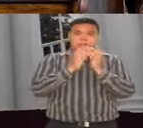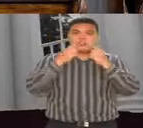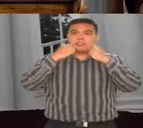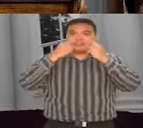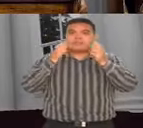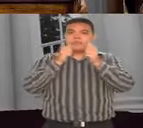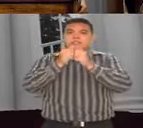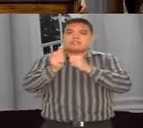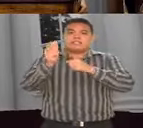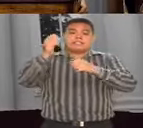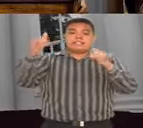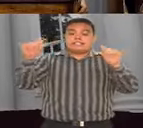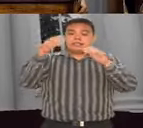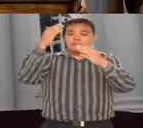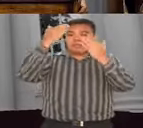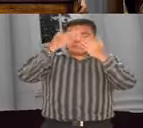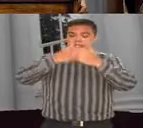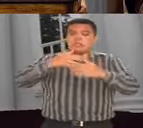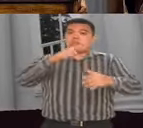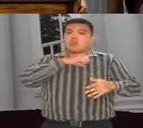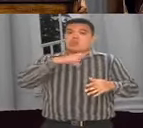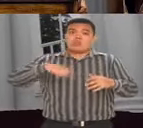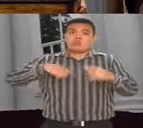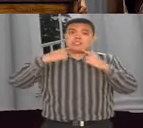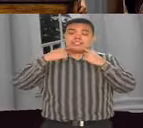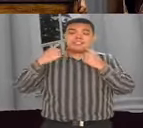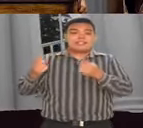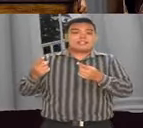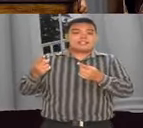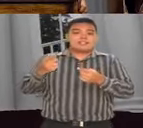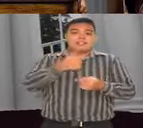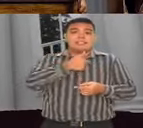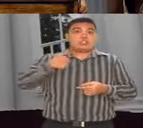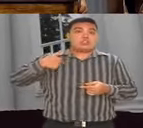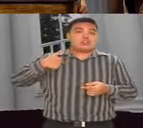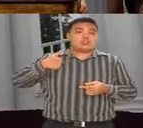25. And it came to pass the same night that the Lord said unto him,